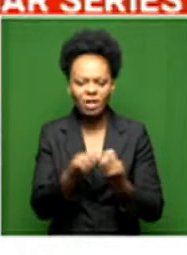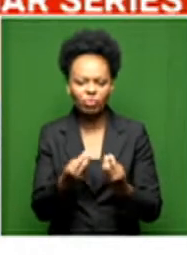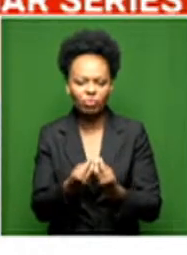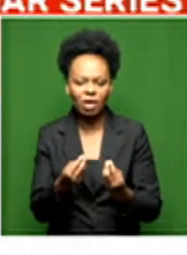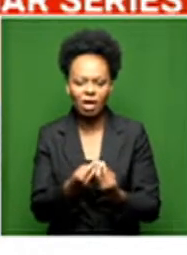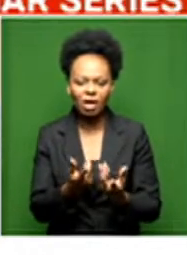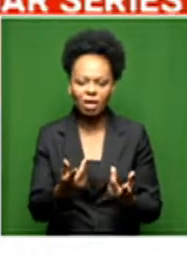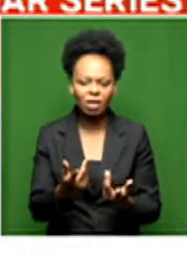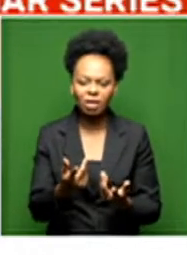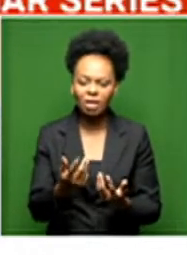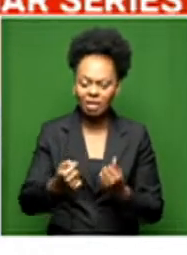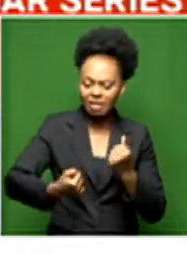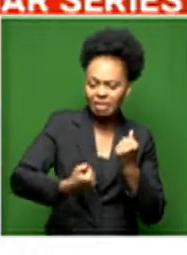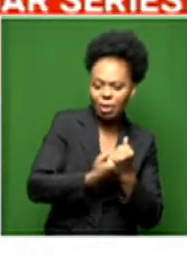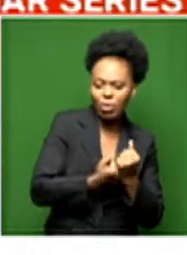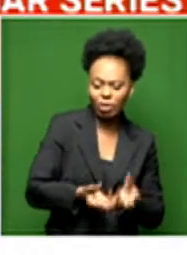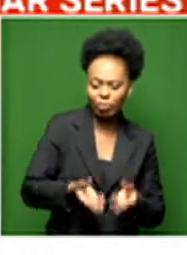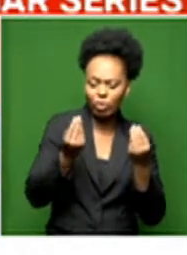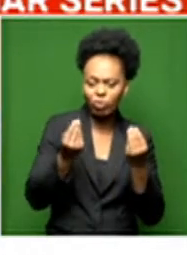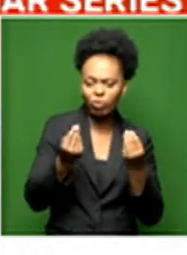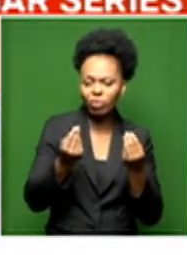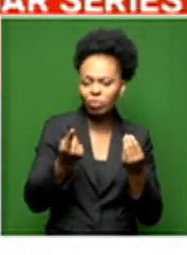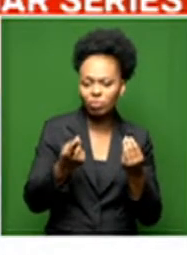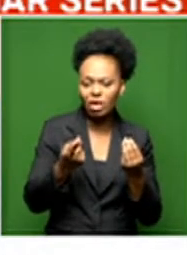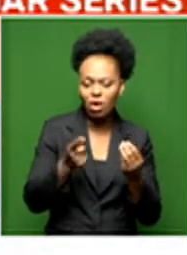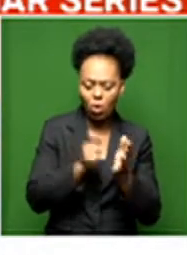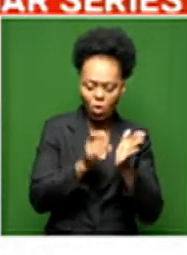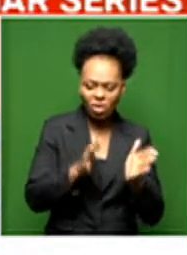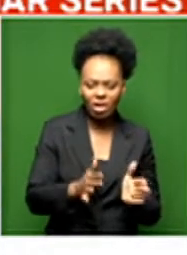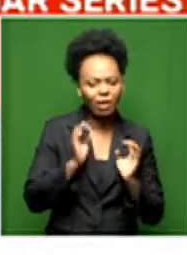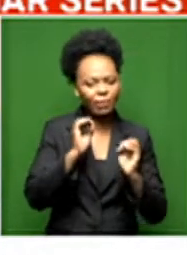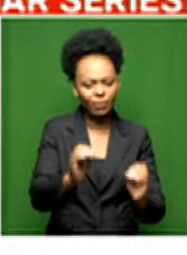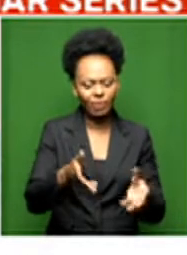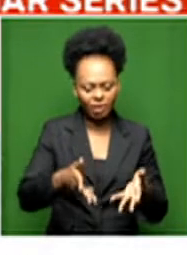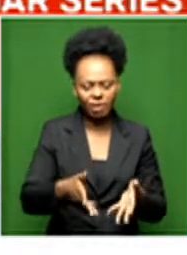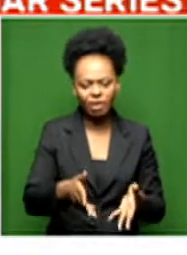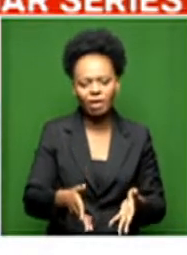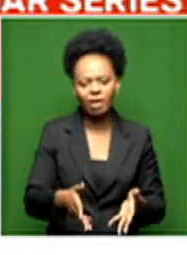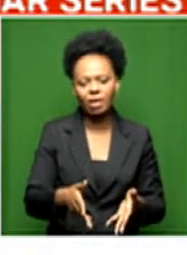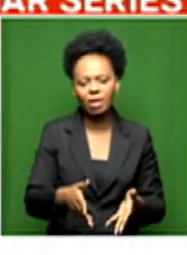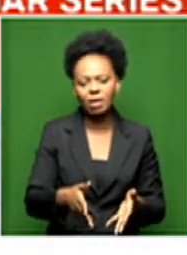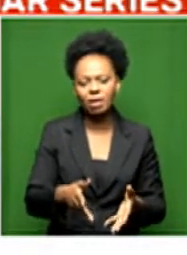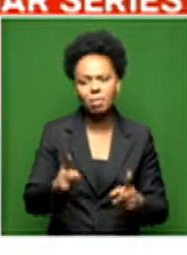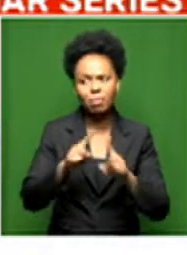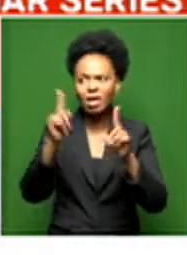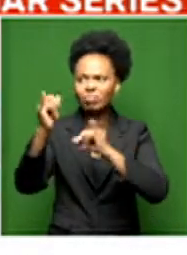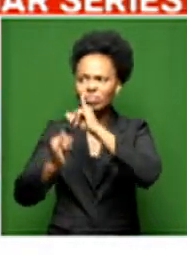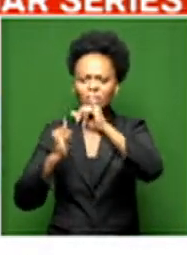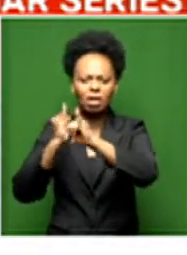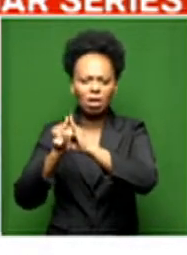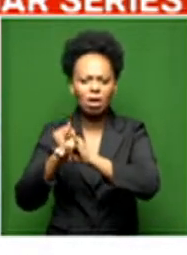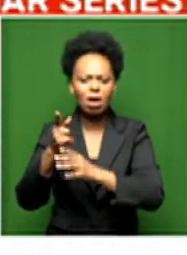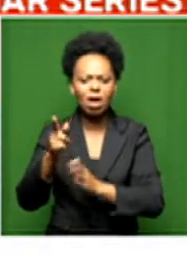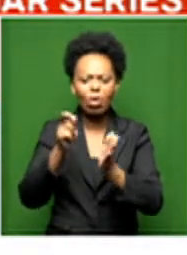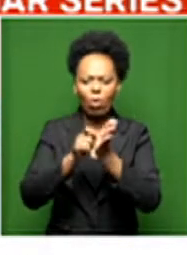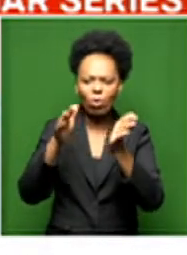country. Like in other countries abroad. I think we need to sit